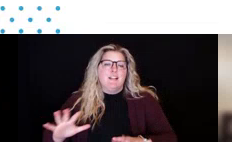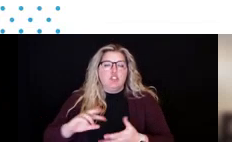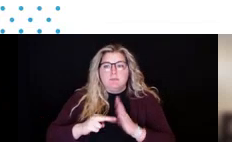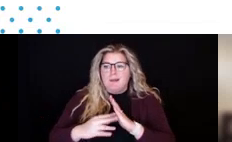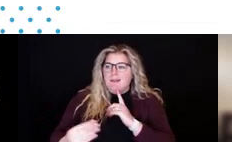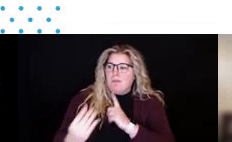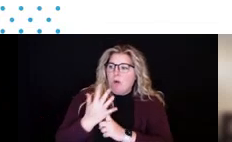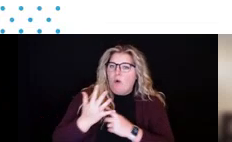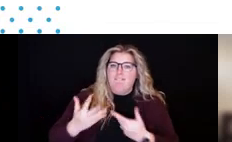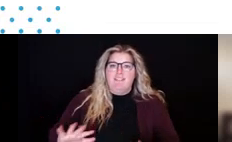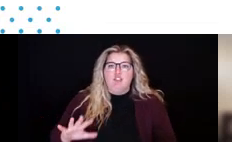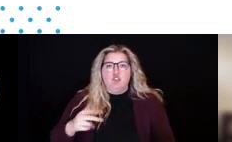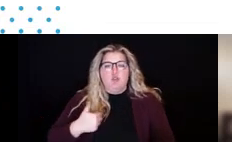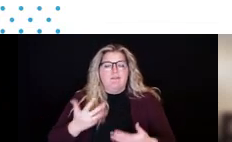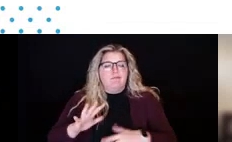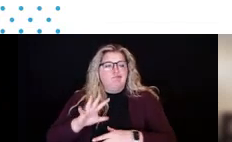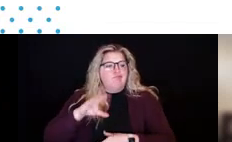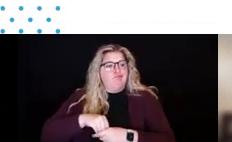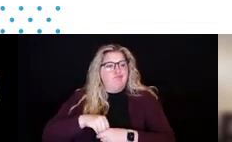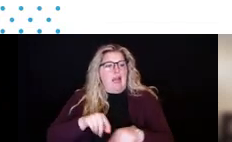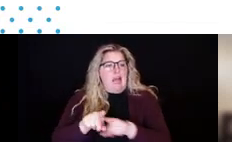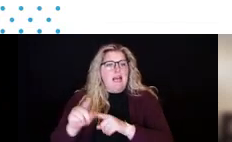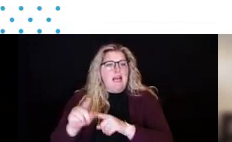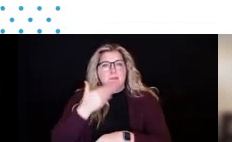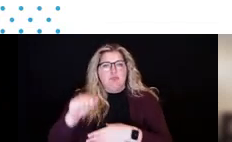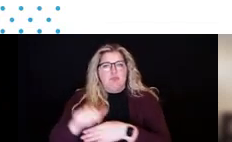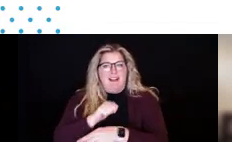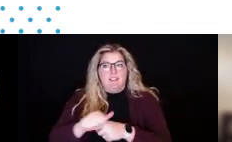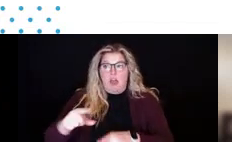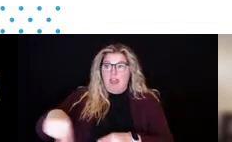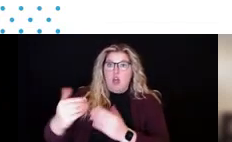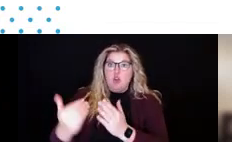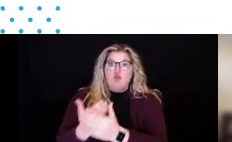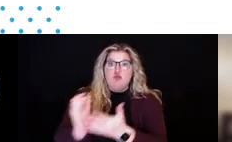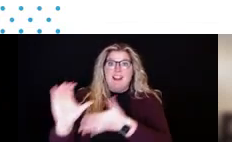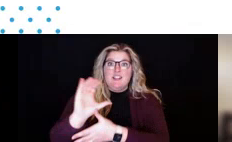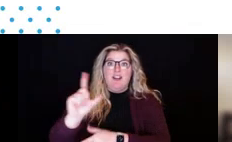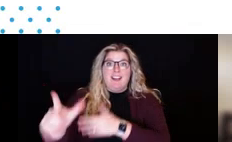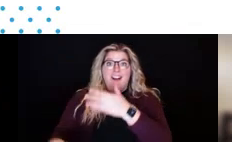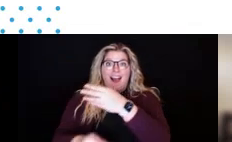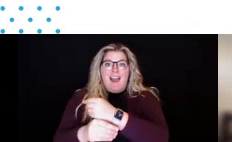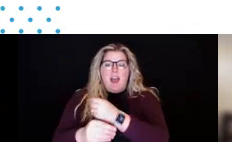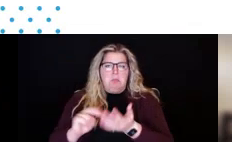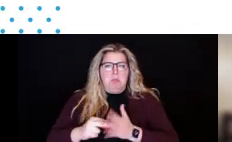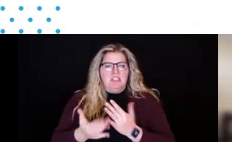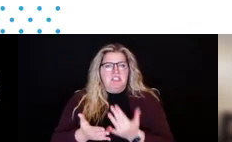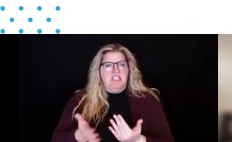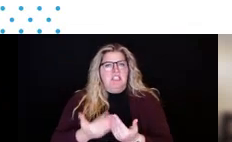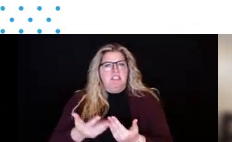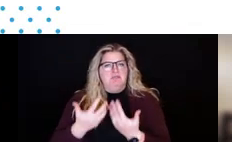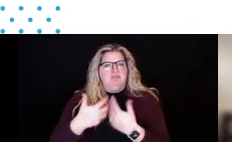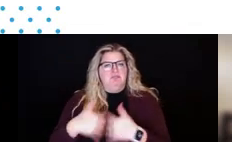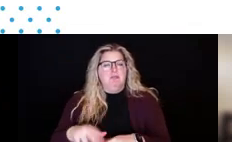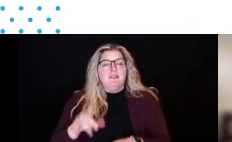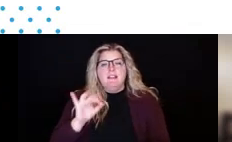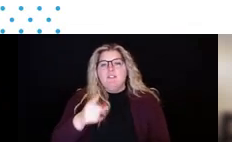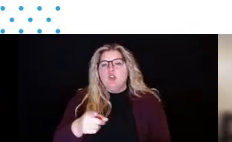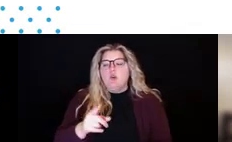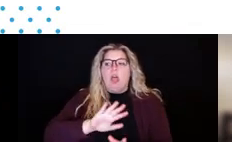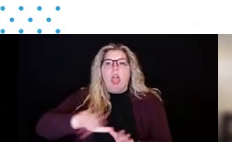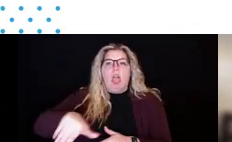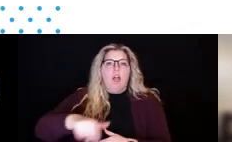as best practices, then adopting those new criteria becomes very, very easy. And if you don't do that, and you actually